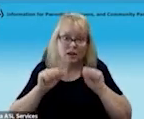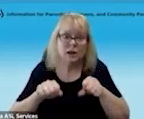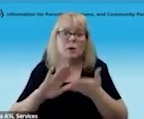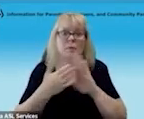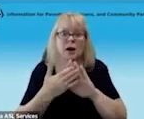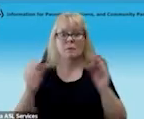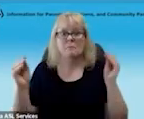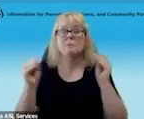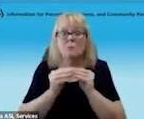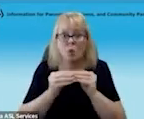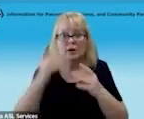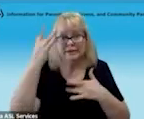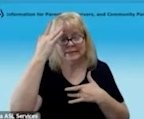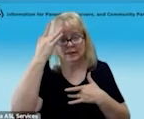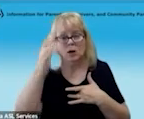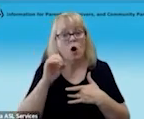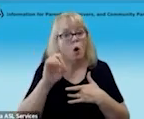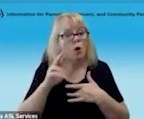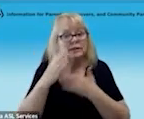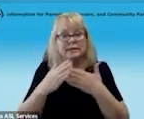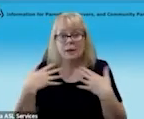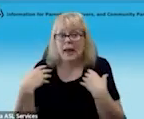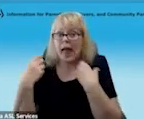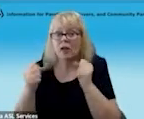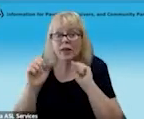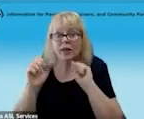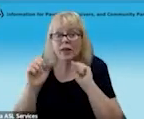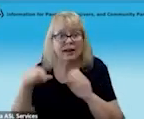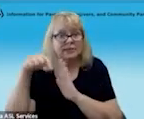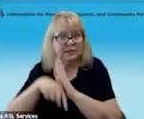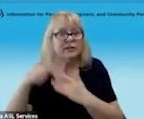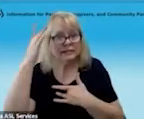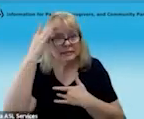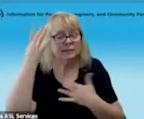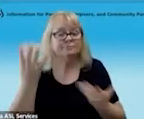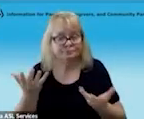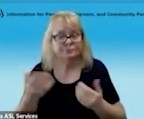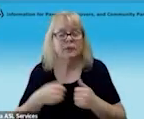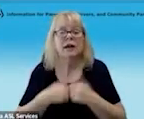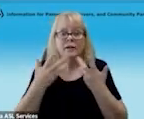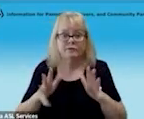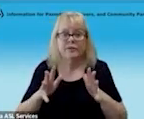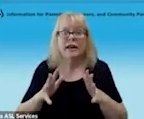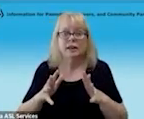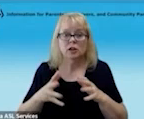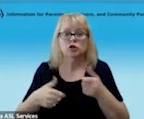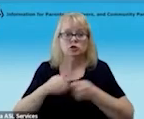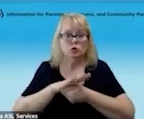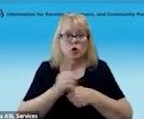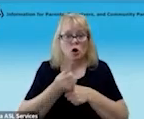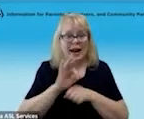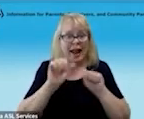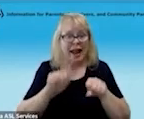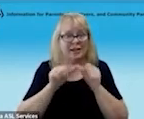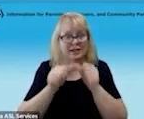COVID will affect certain children. And although children with underlying medical conditions are more likely to become severely ill from COVID, even healthy